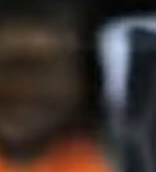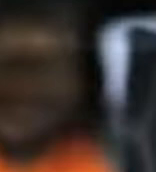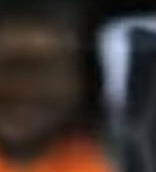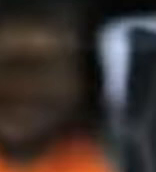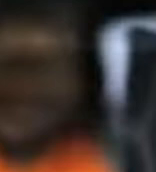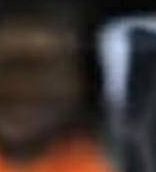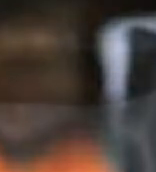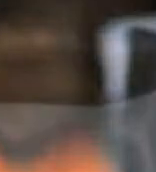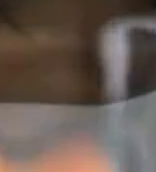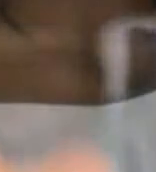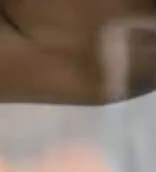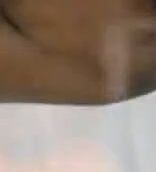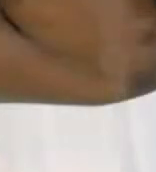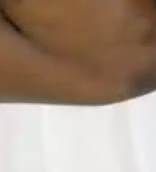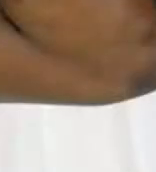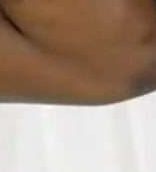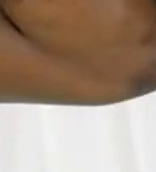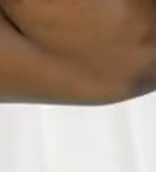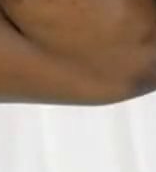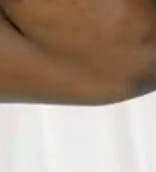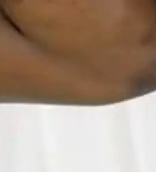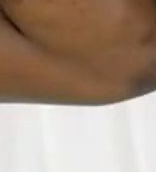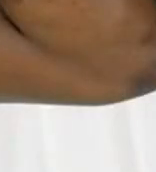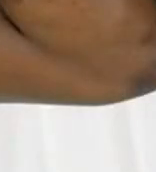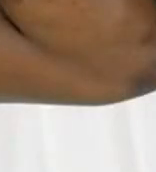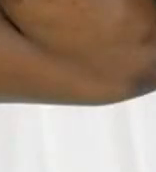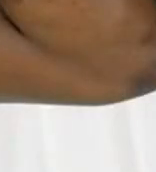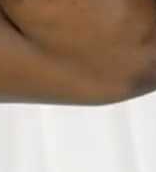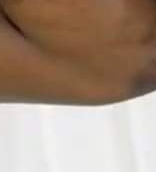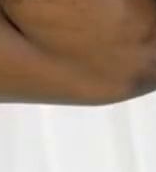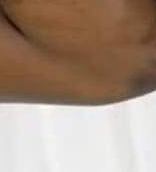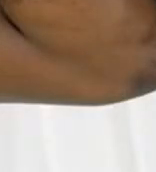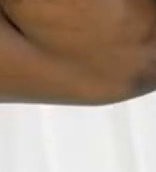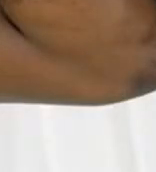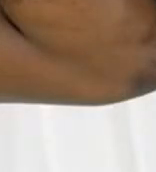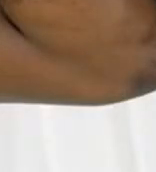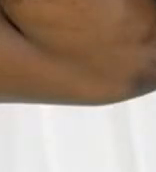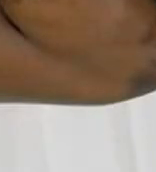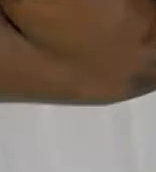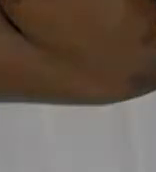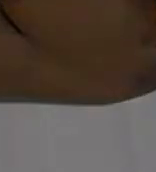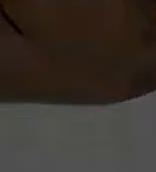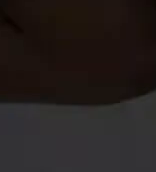about to hear. After being drafted in the NBA in 1992 by the Orlando Magic to become the NBA